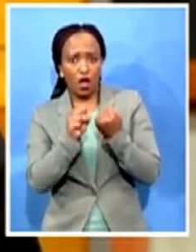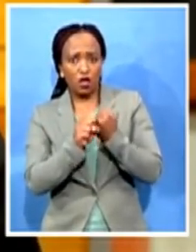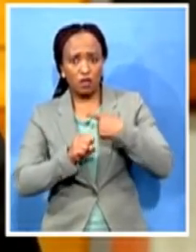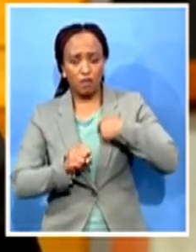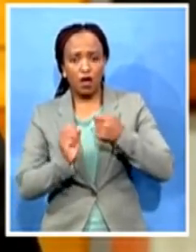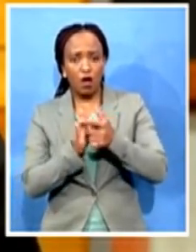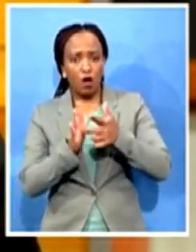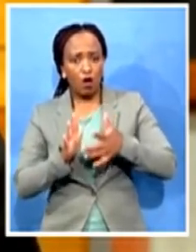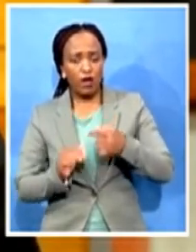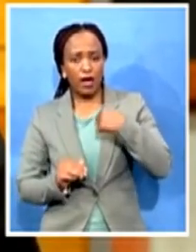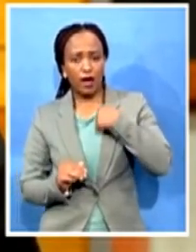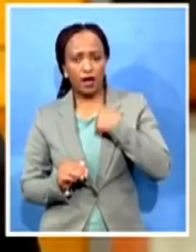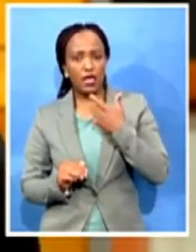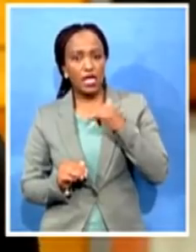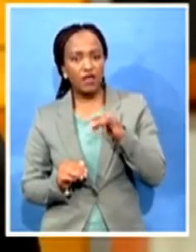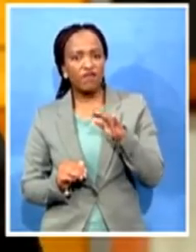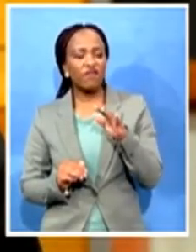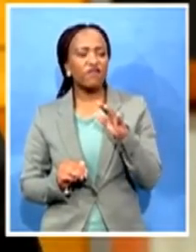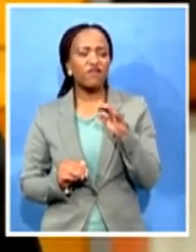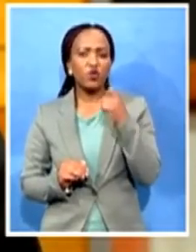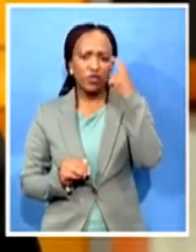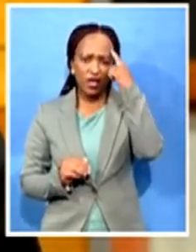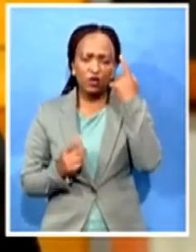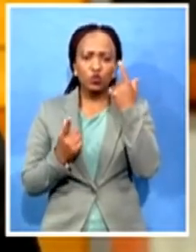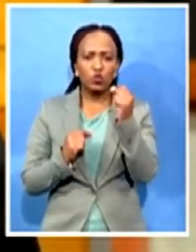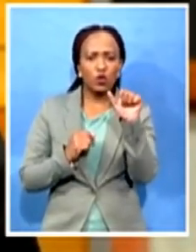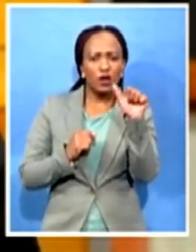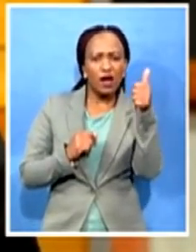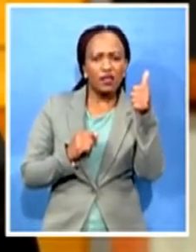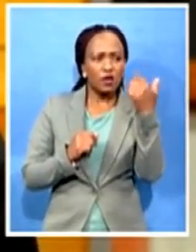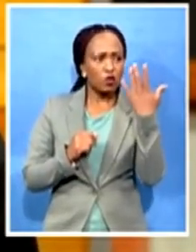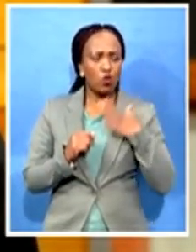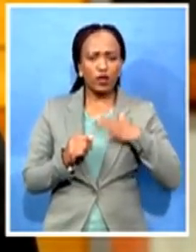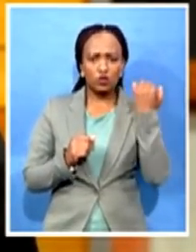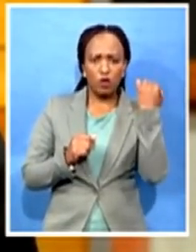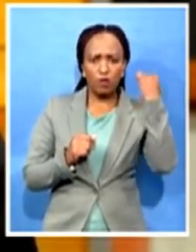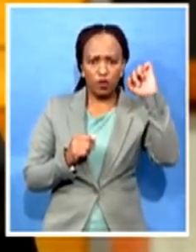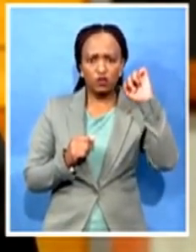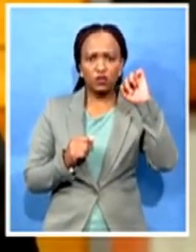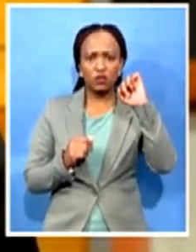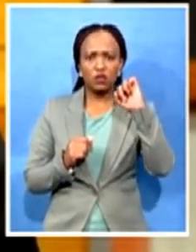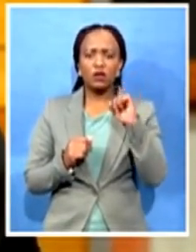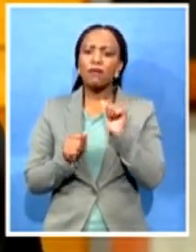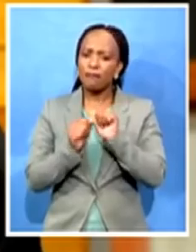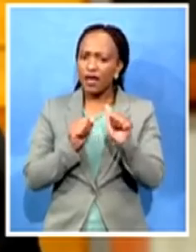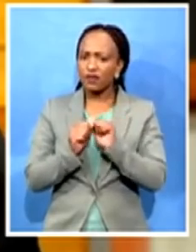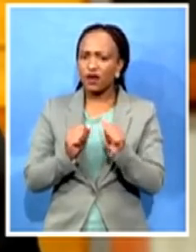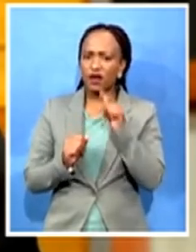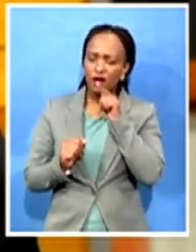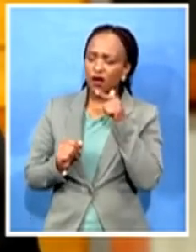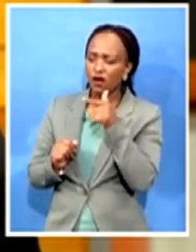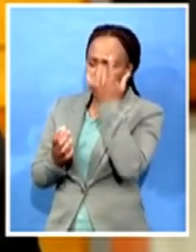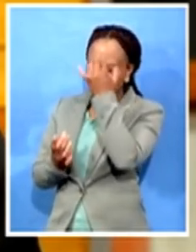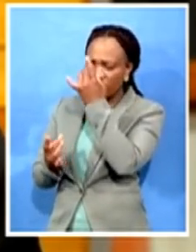point or if you intend opposing, you just have common courtesy and common collegiality to inform